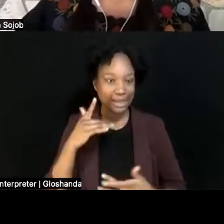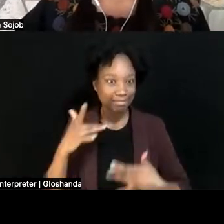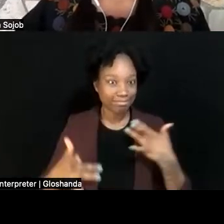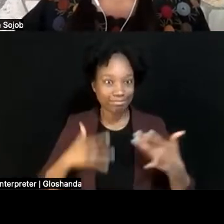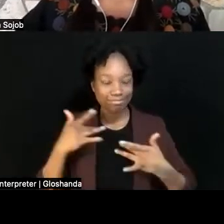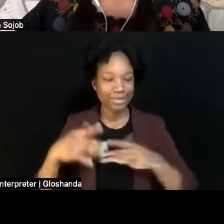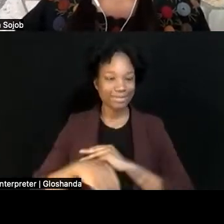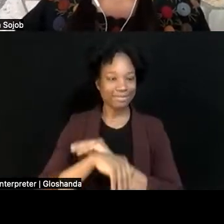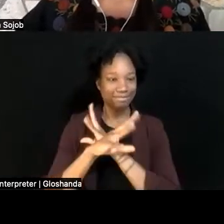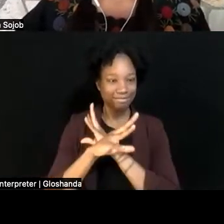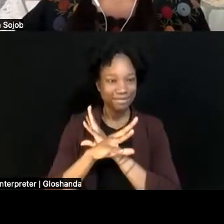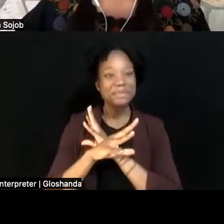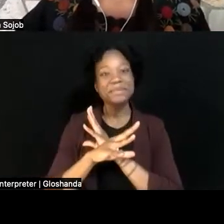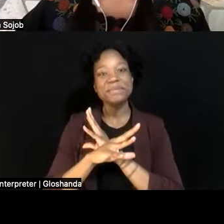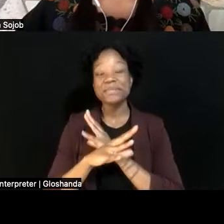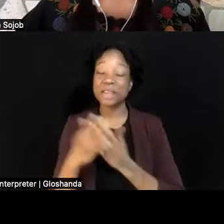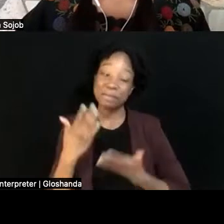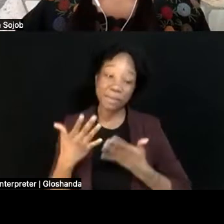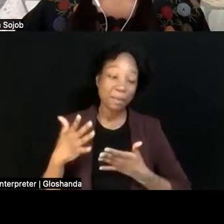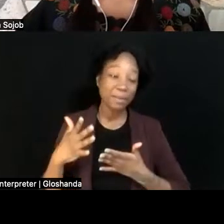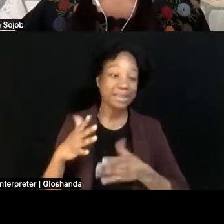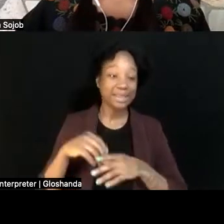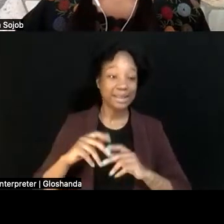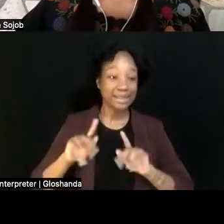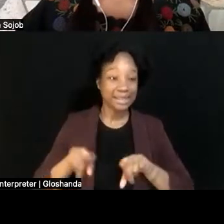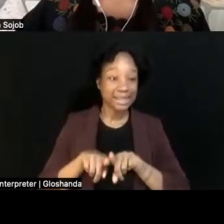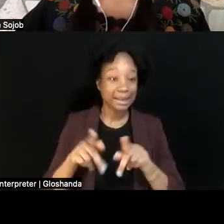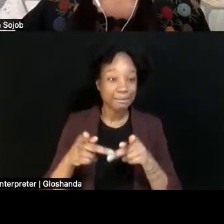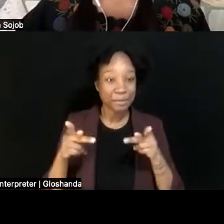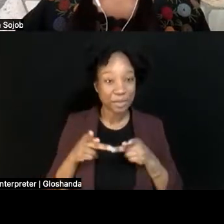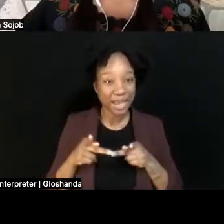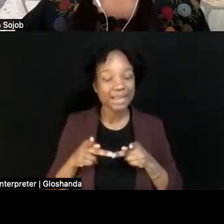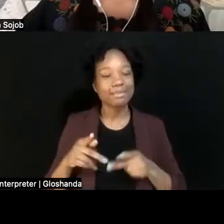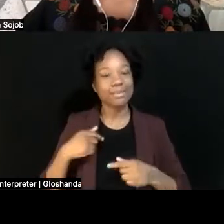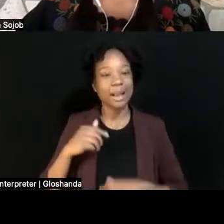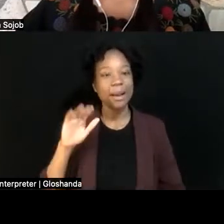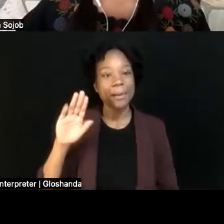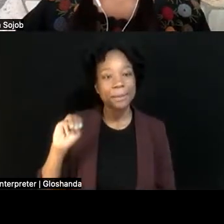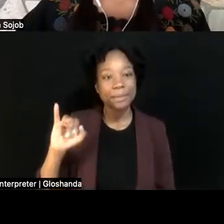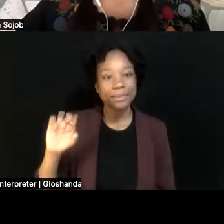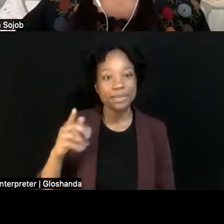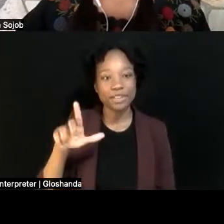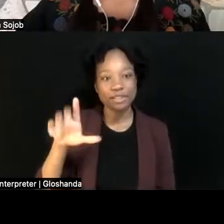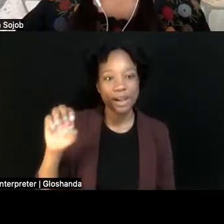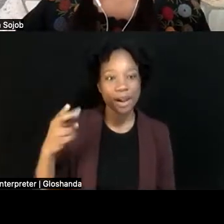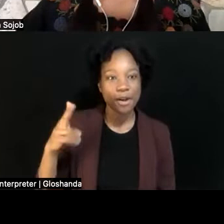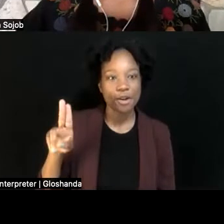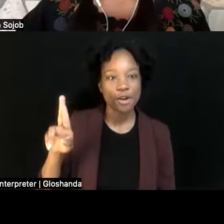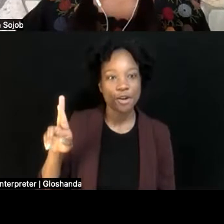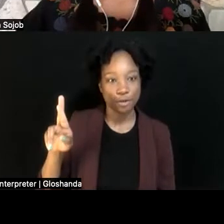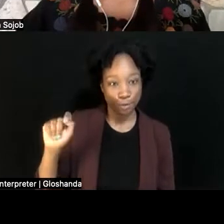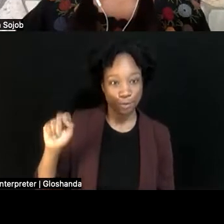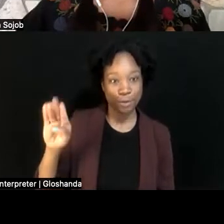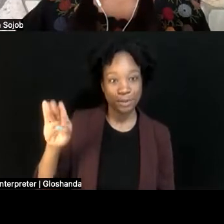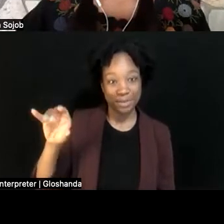virtually and maybe in physical space. I am Michelle Hurtubise. I go by she, her pronouns. I have long dark hair with side swoopy